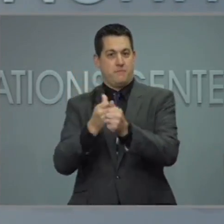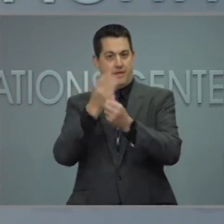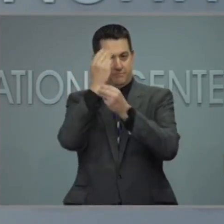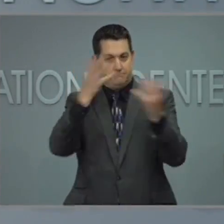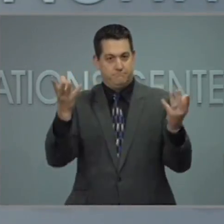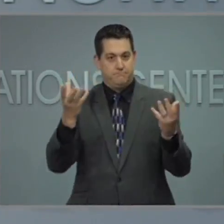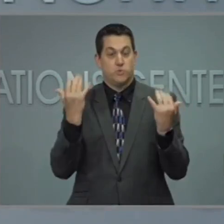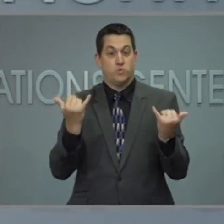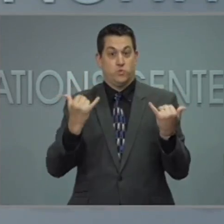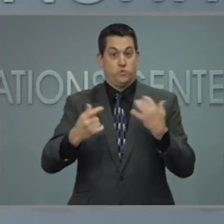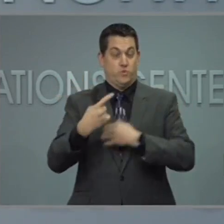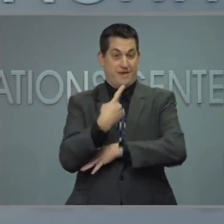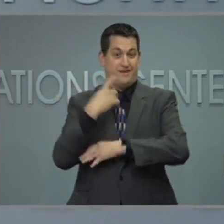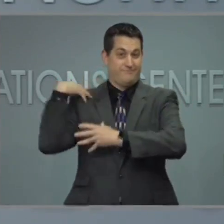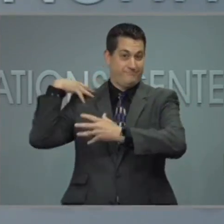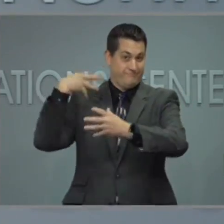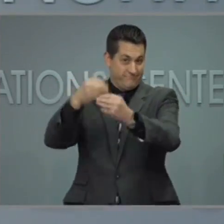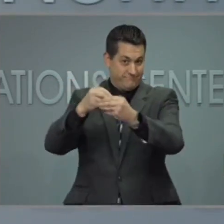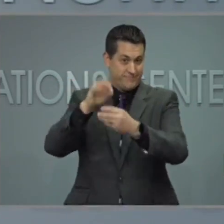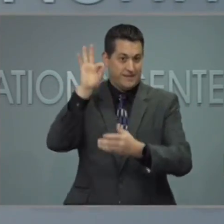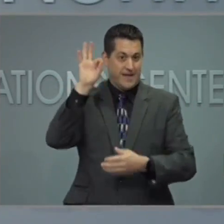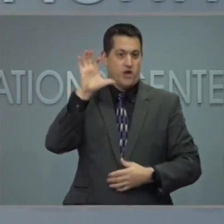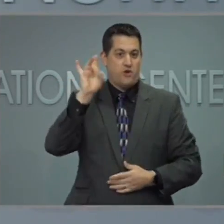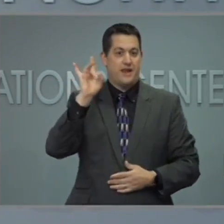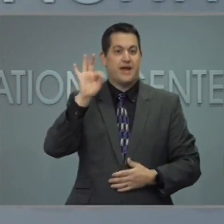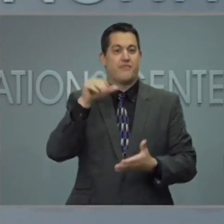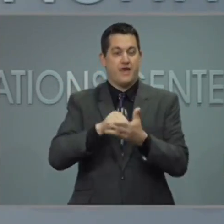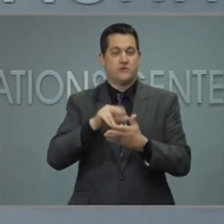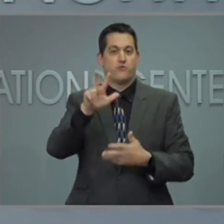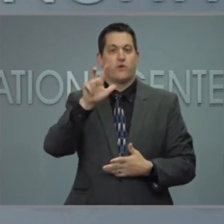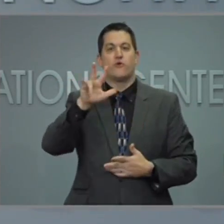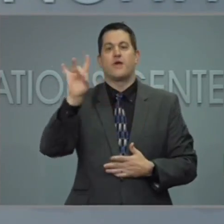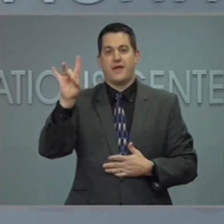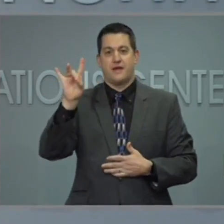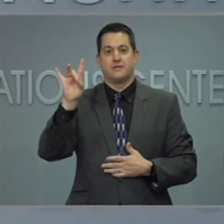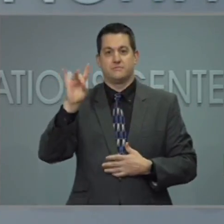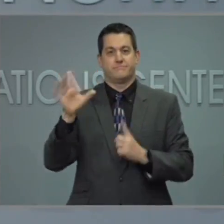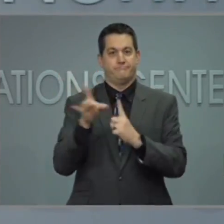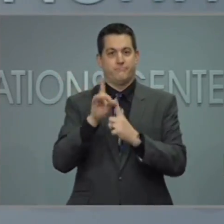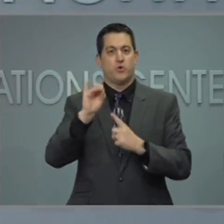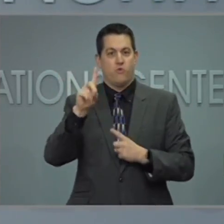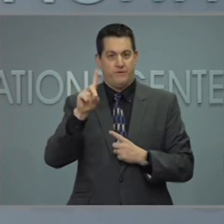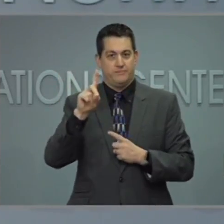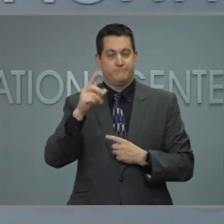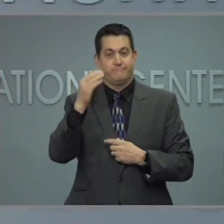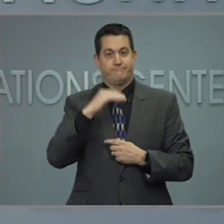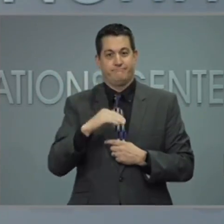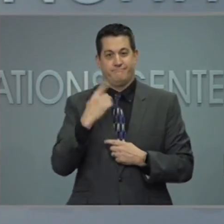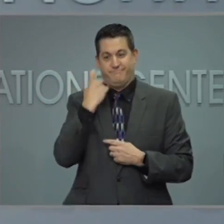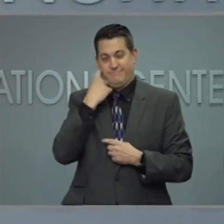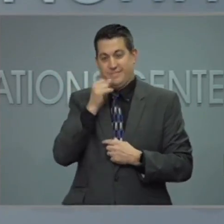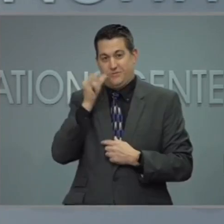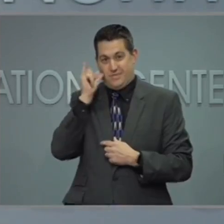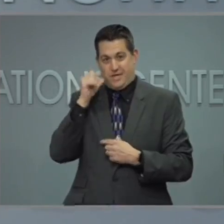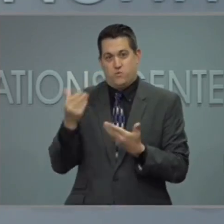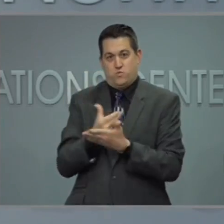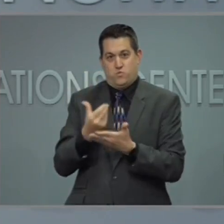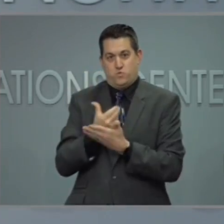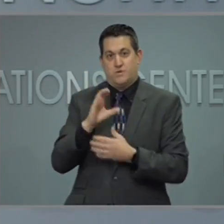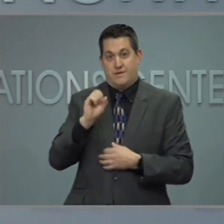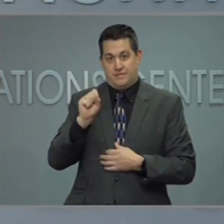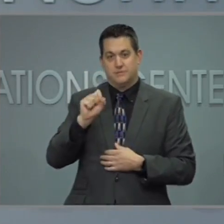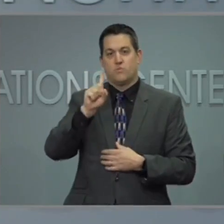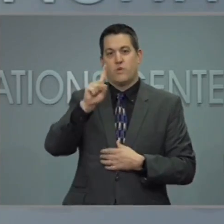had 989,338 cases, 1,501 new cases